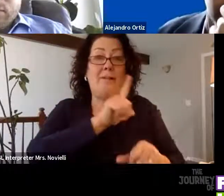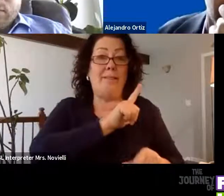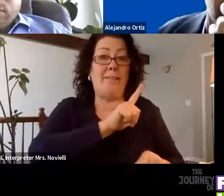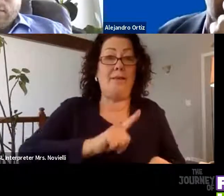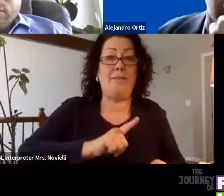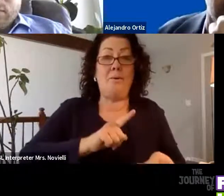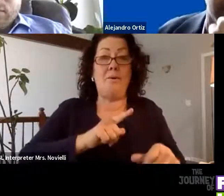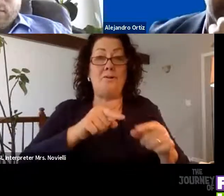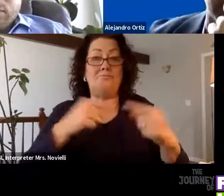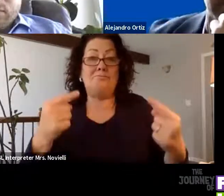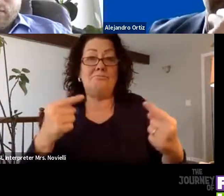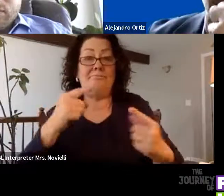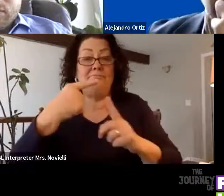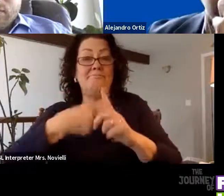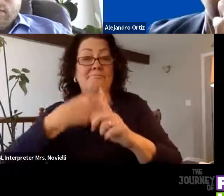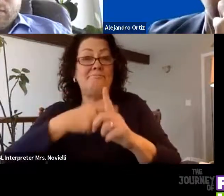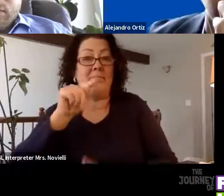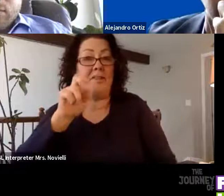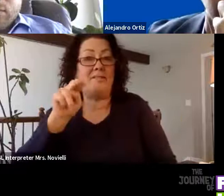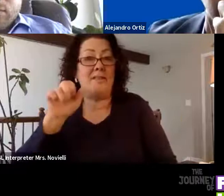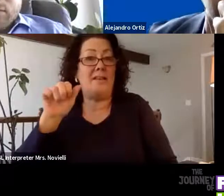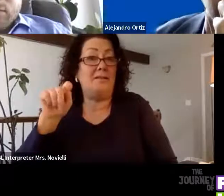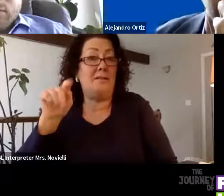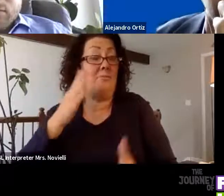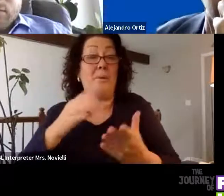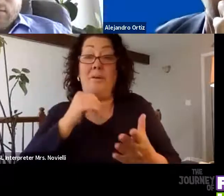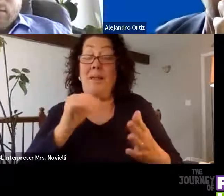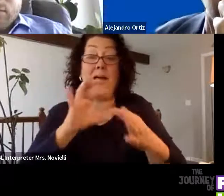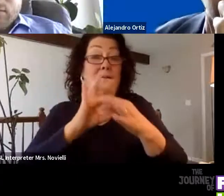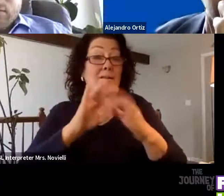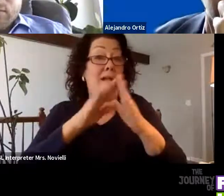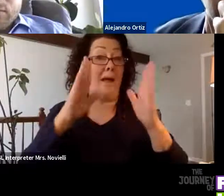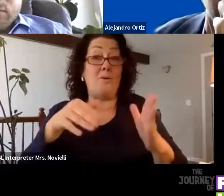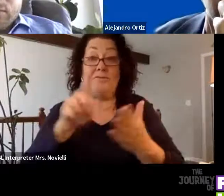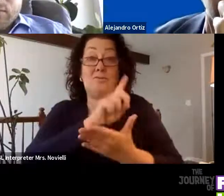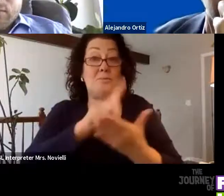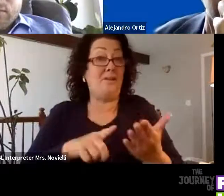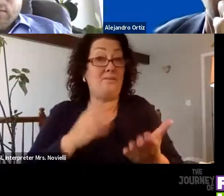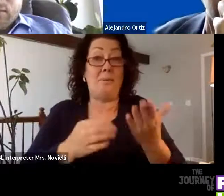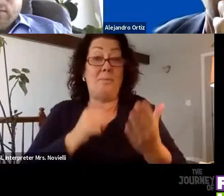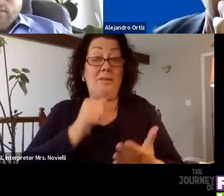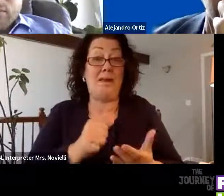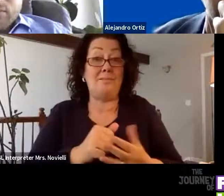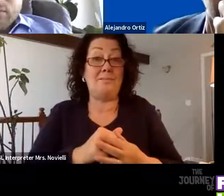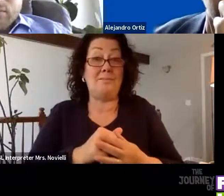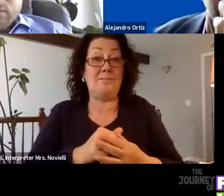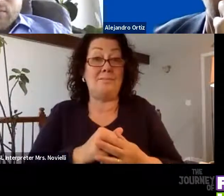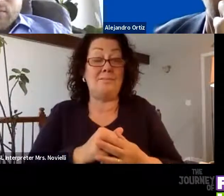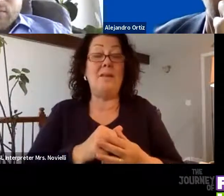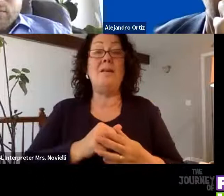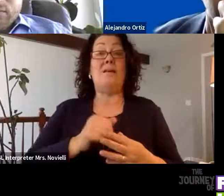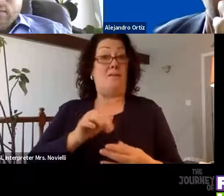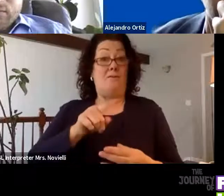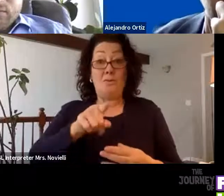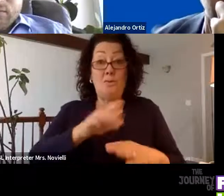It doesn't necessarily have something to do with housing discrimination, but if you don't do this work, it's